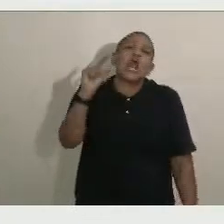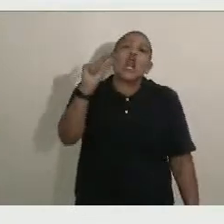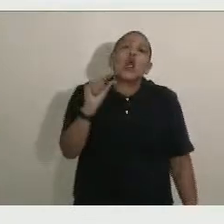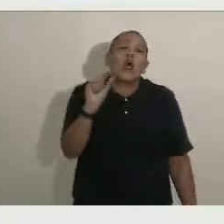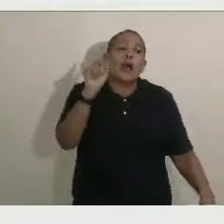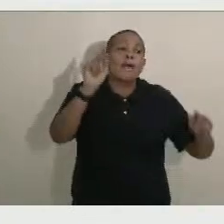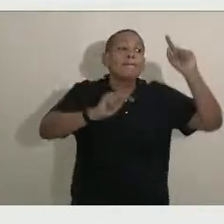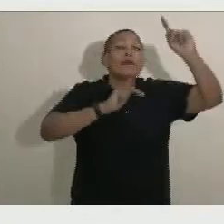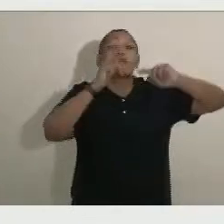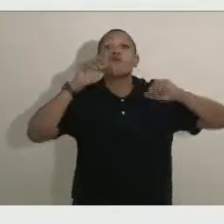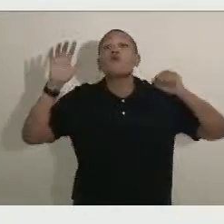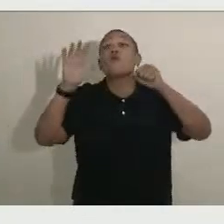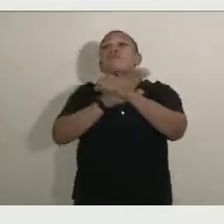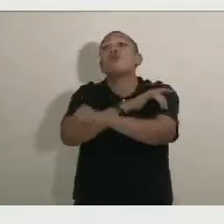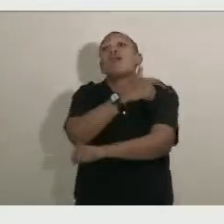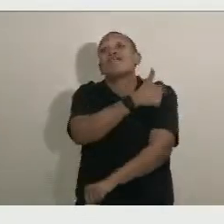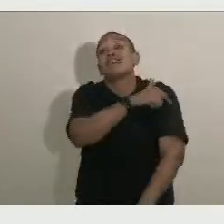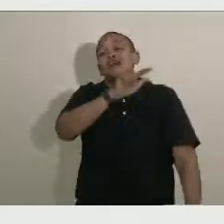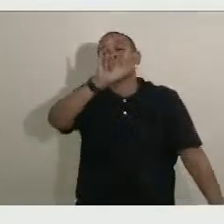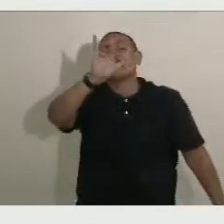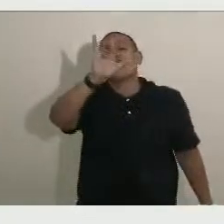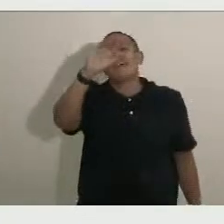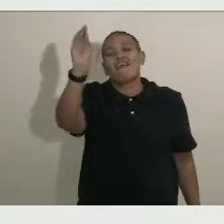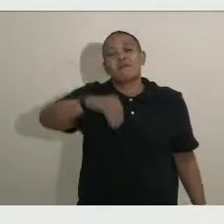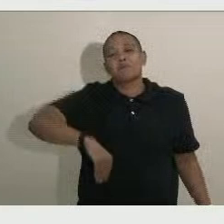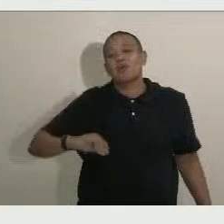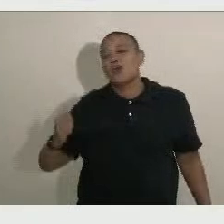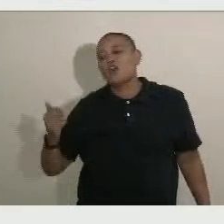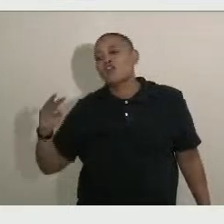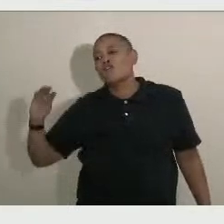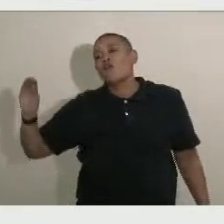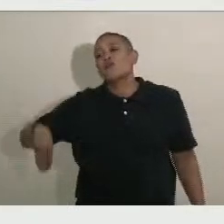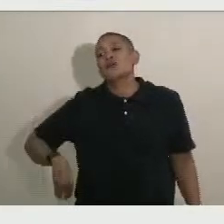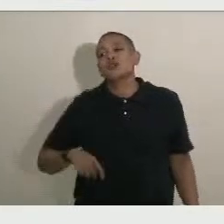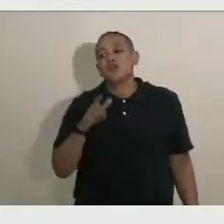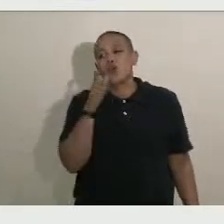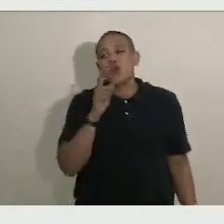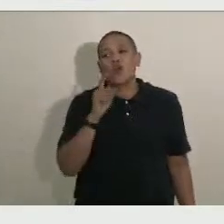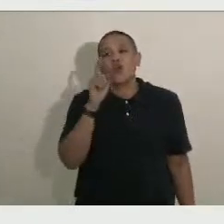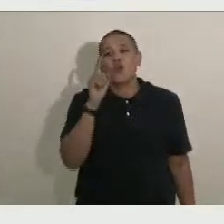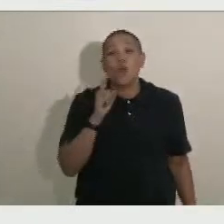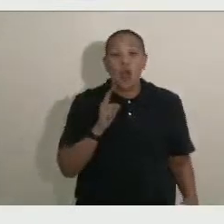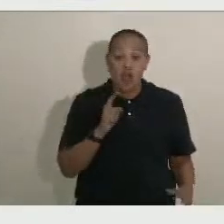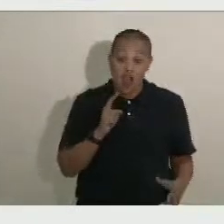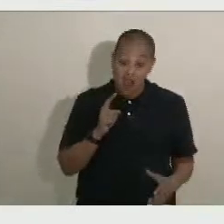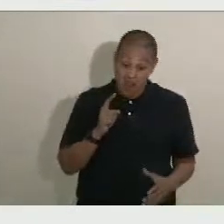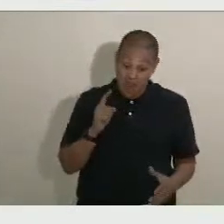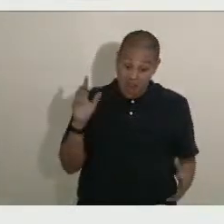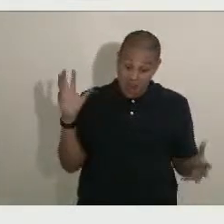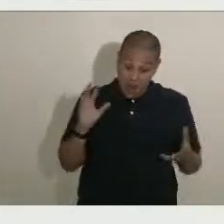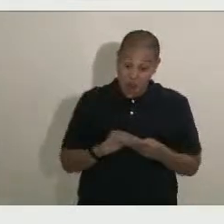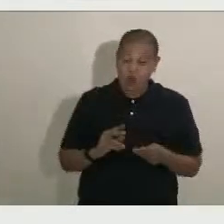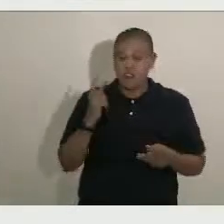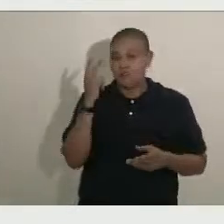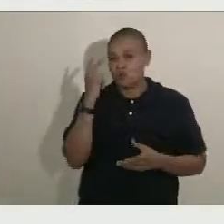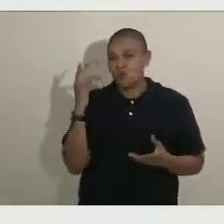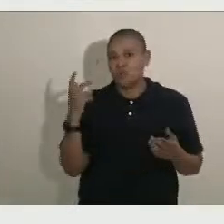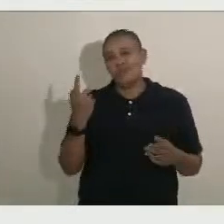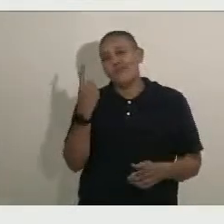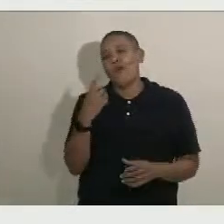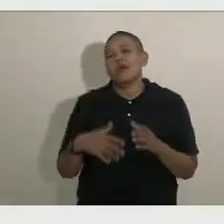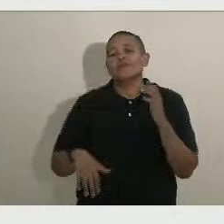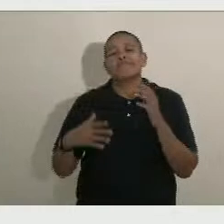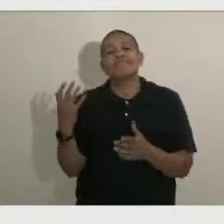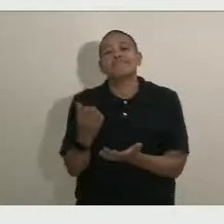persons that are fully vaccinated and another 4% that have gotten 1 out of 2 doses. Now, if our numbers